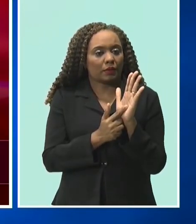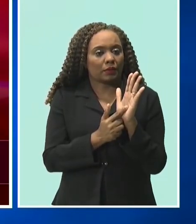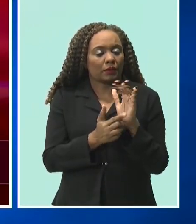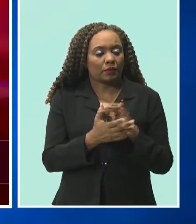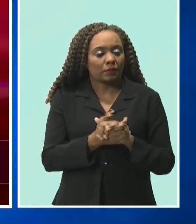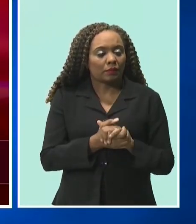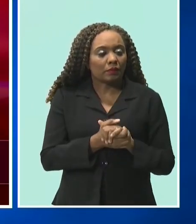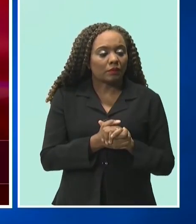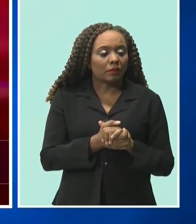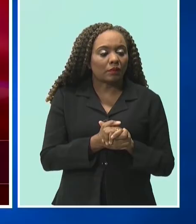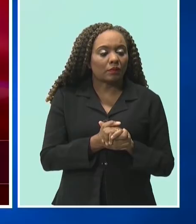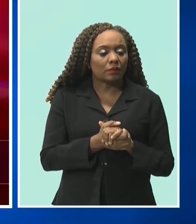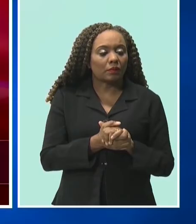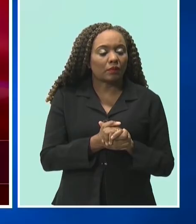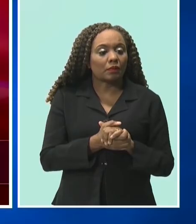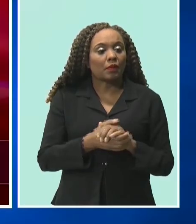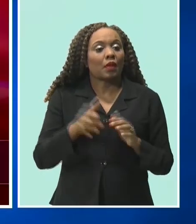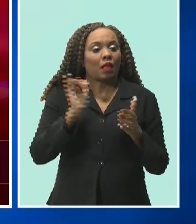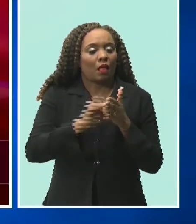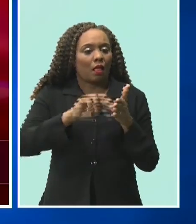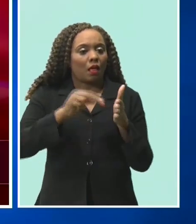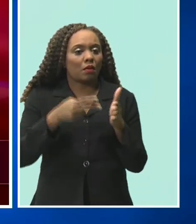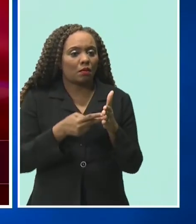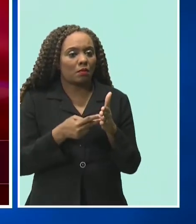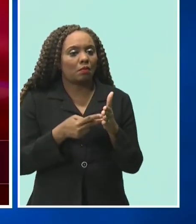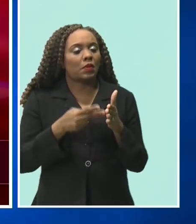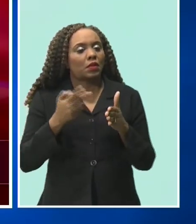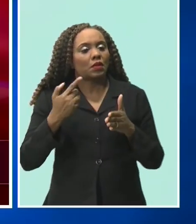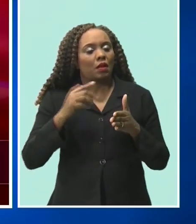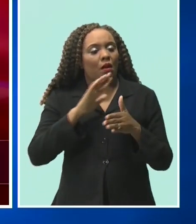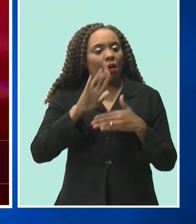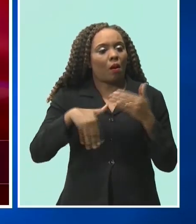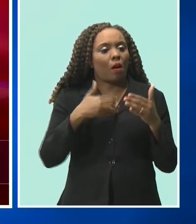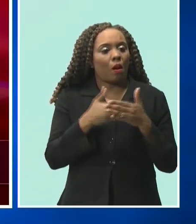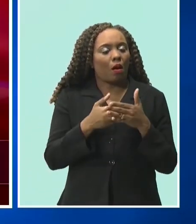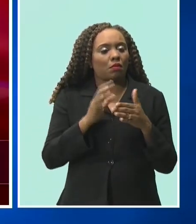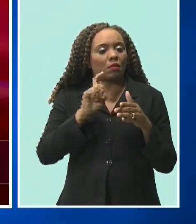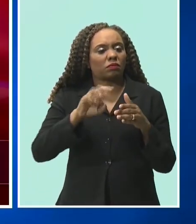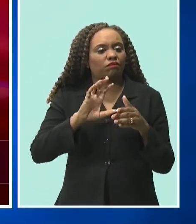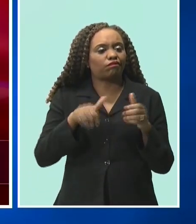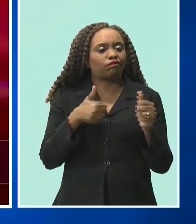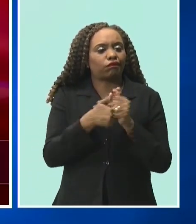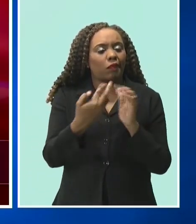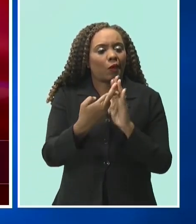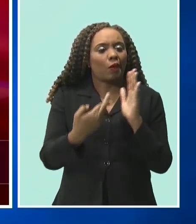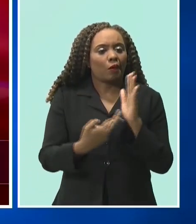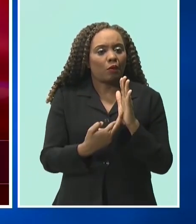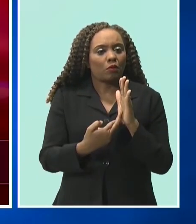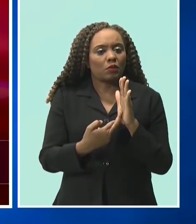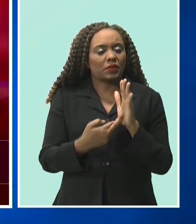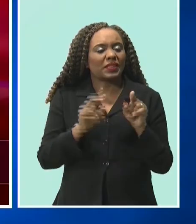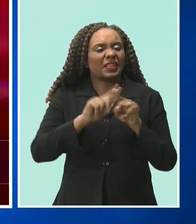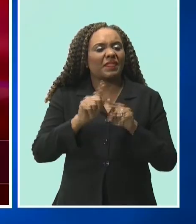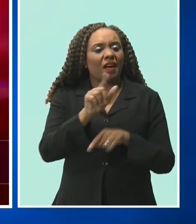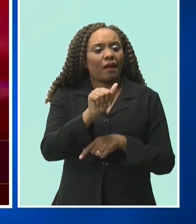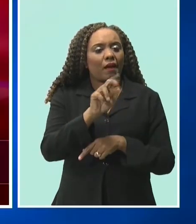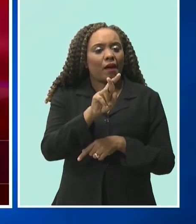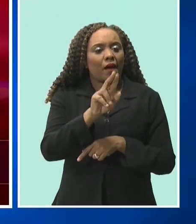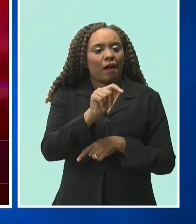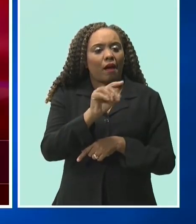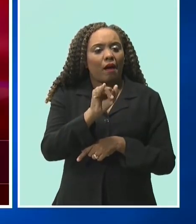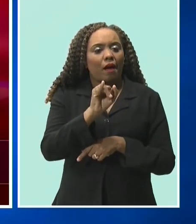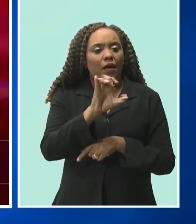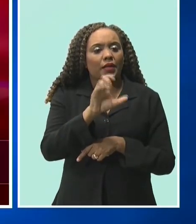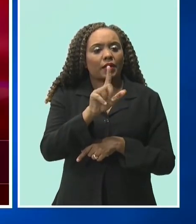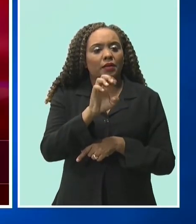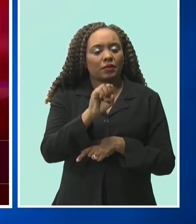and incorporated by reference into Order Number 60, which authorized the recount. So you go